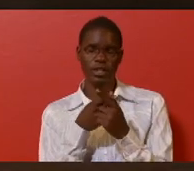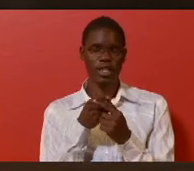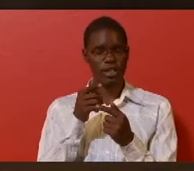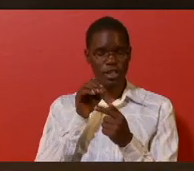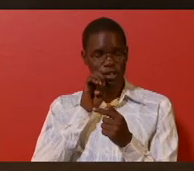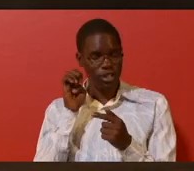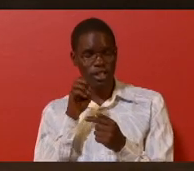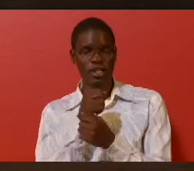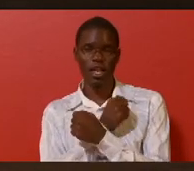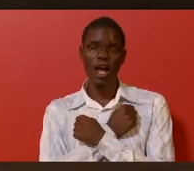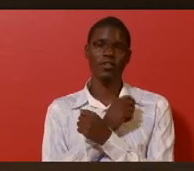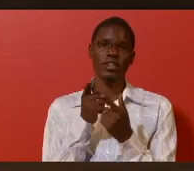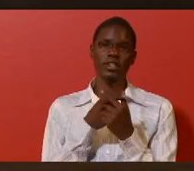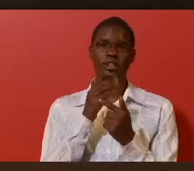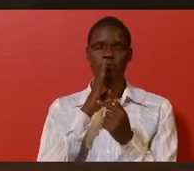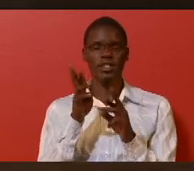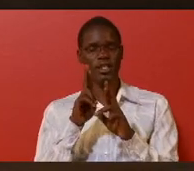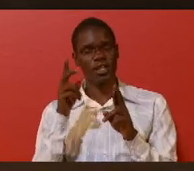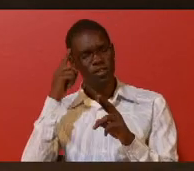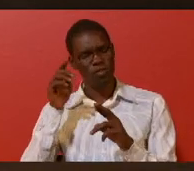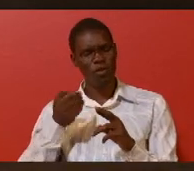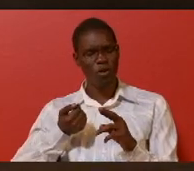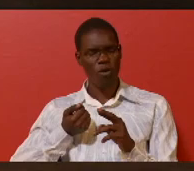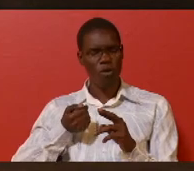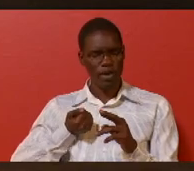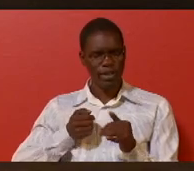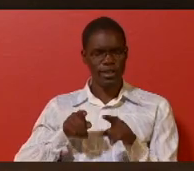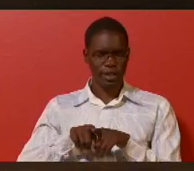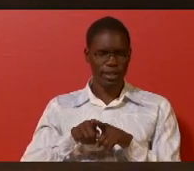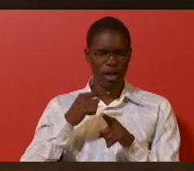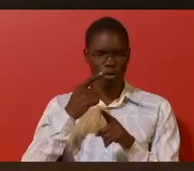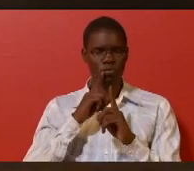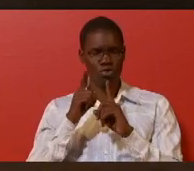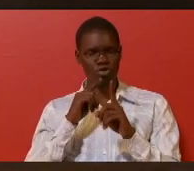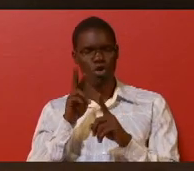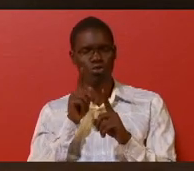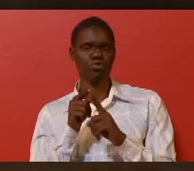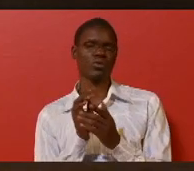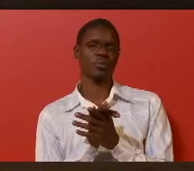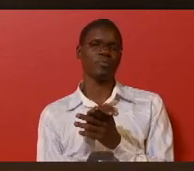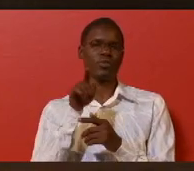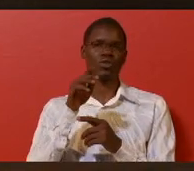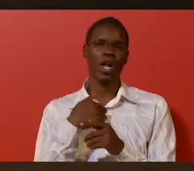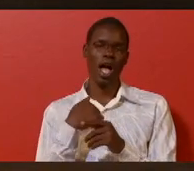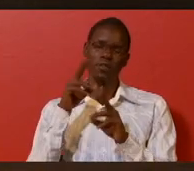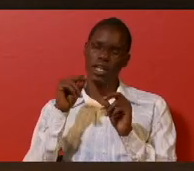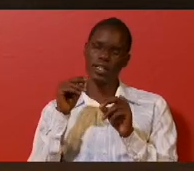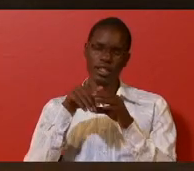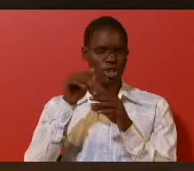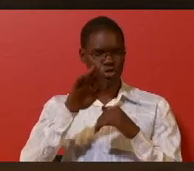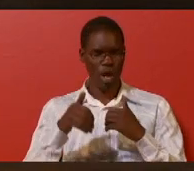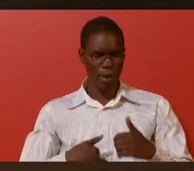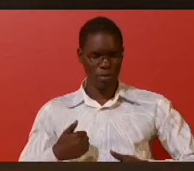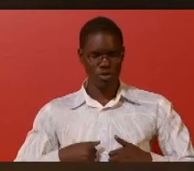her, she'll be ready for her mother and for her sister, who she gets to talk to. You have nothing in your emotional